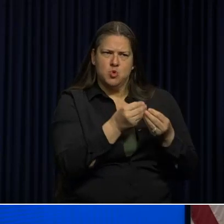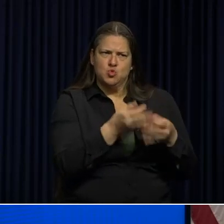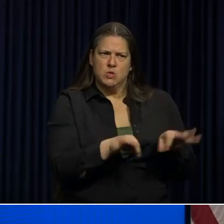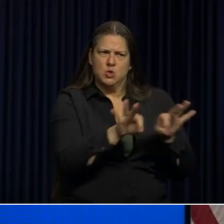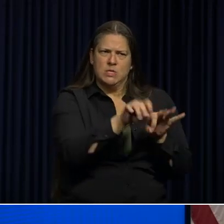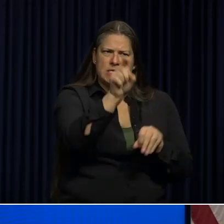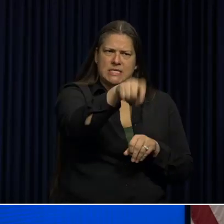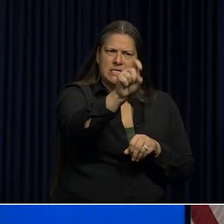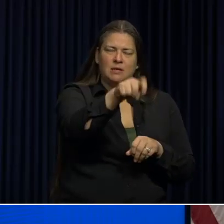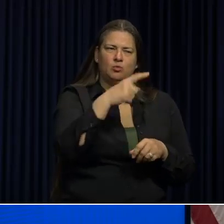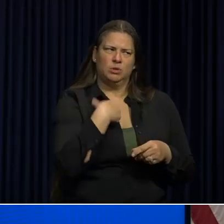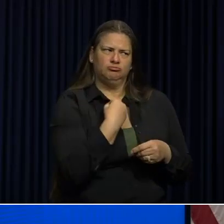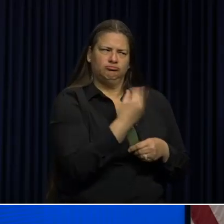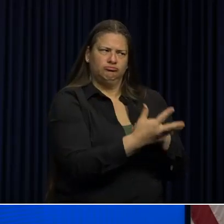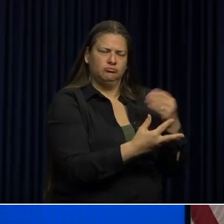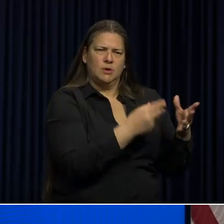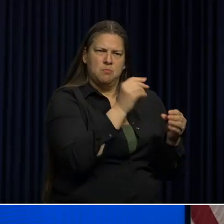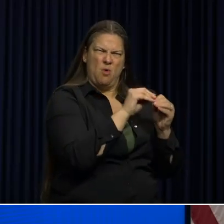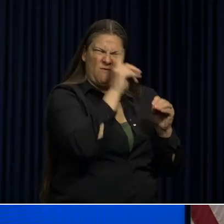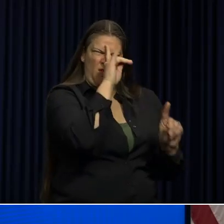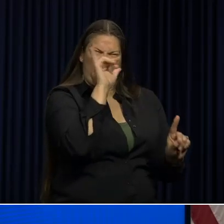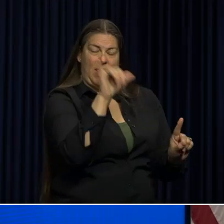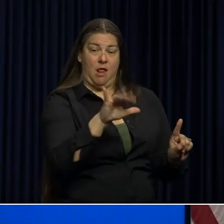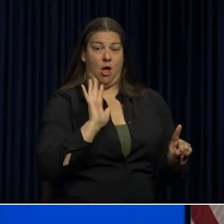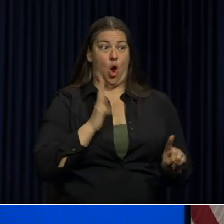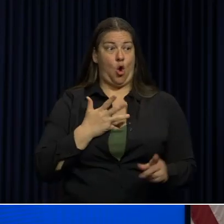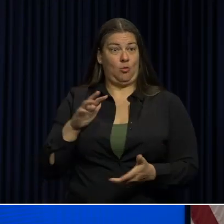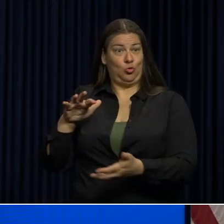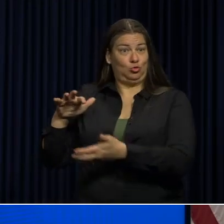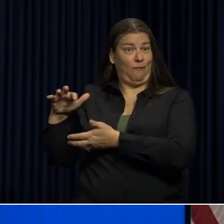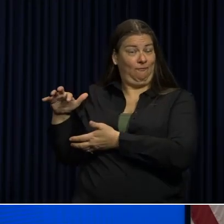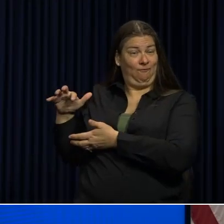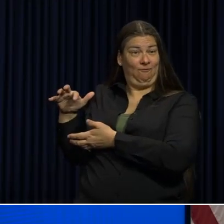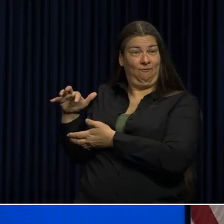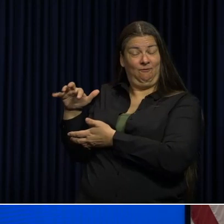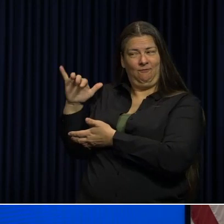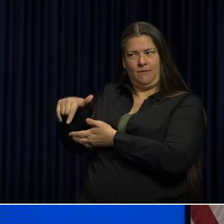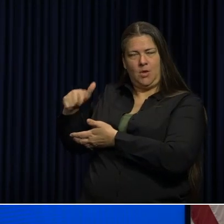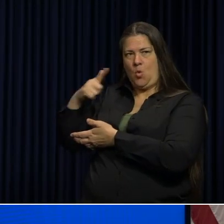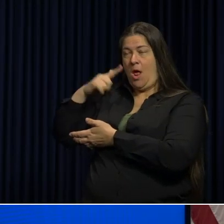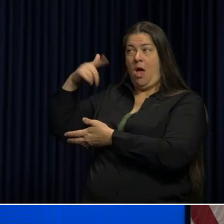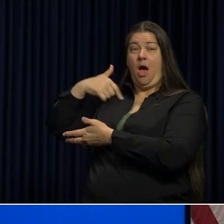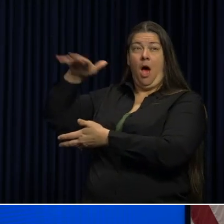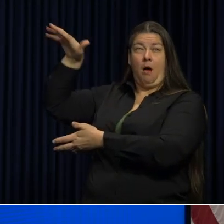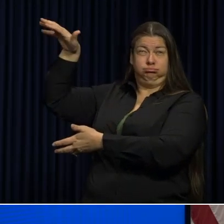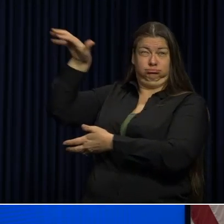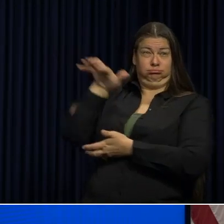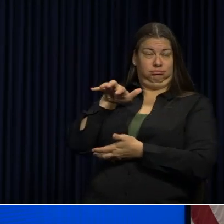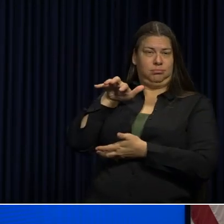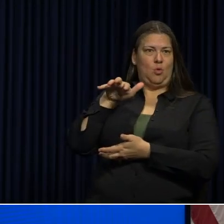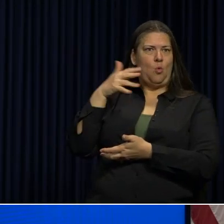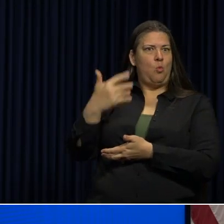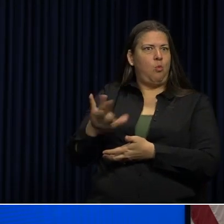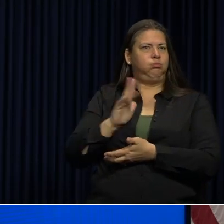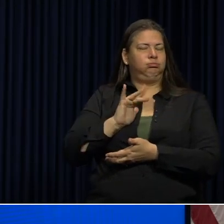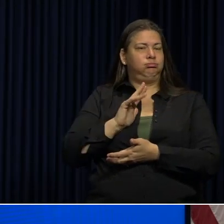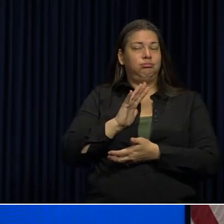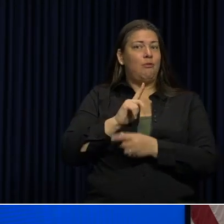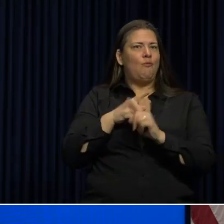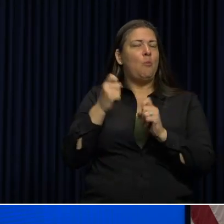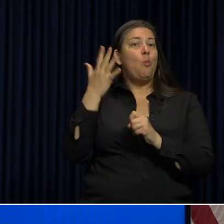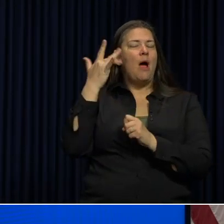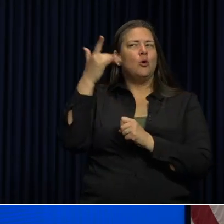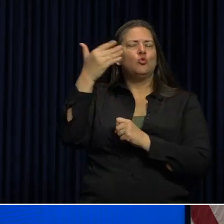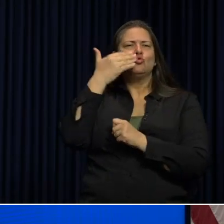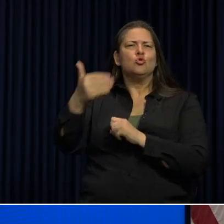more of that. A whole lot of our reserve came in all at one time, thanks to a couple of really good partners.